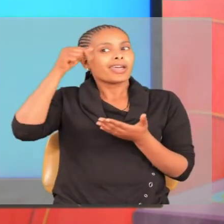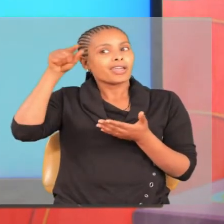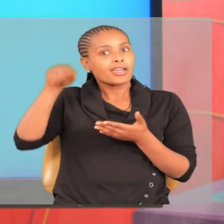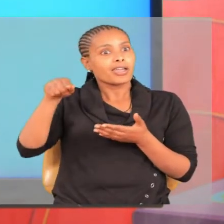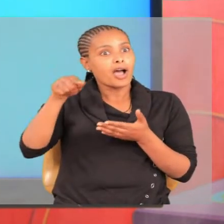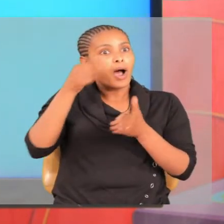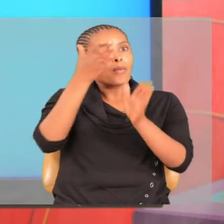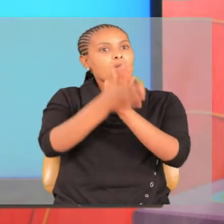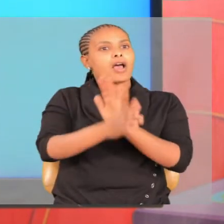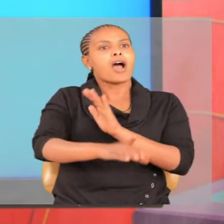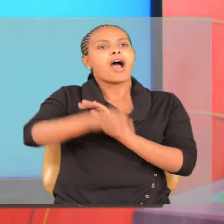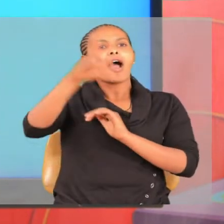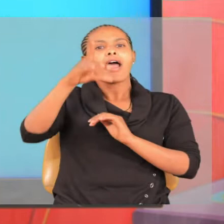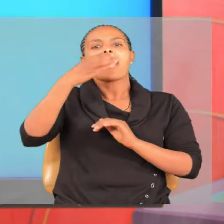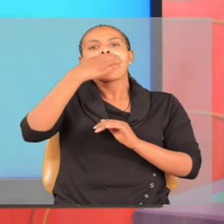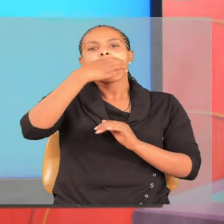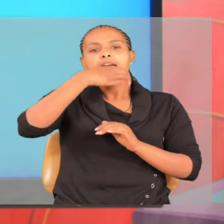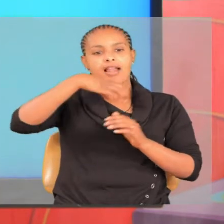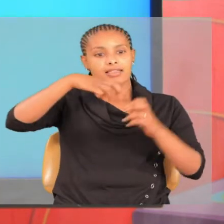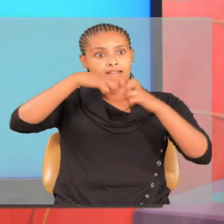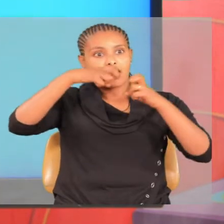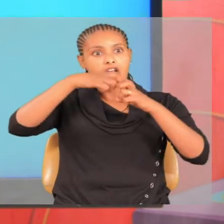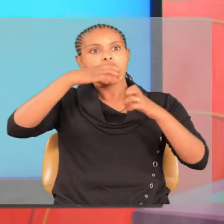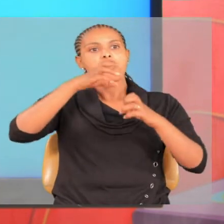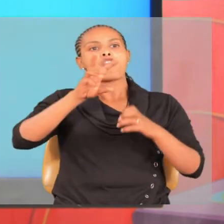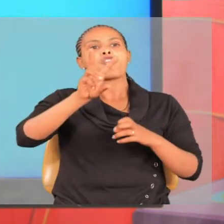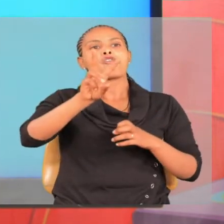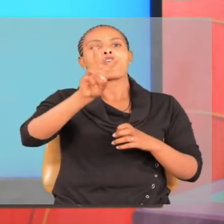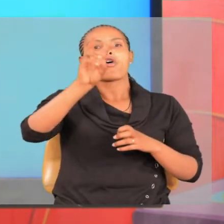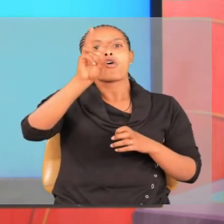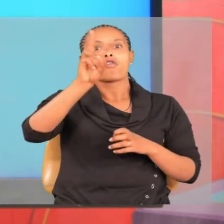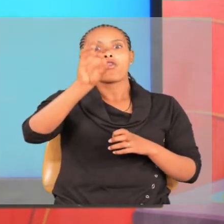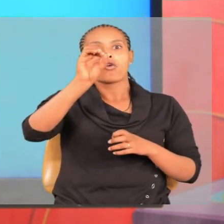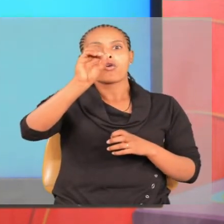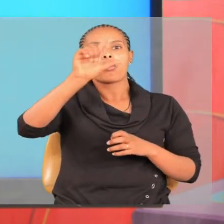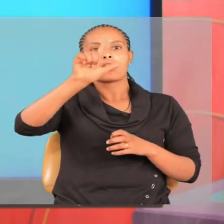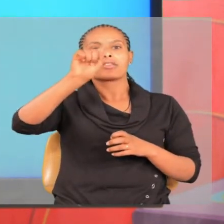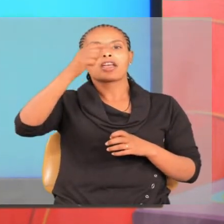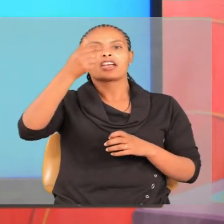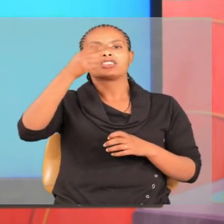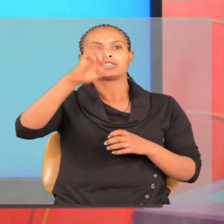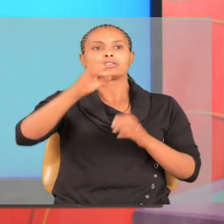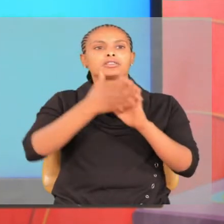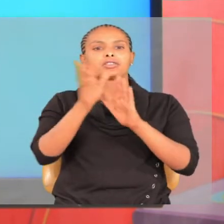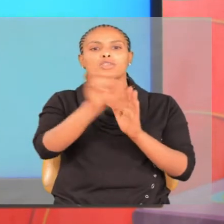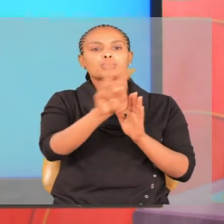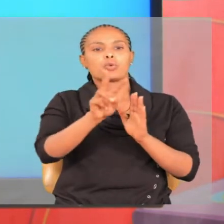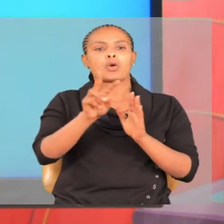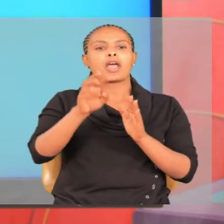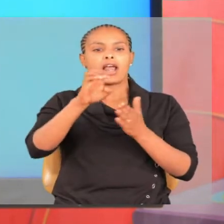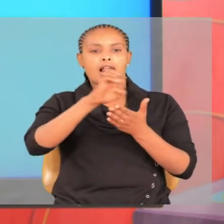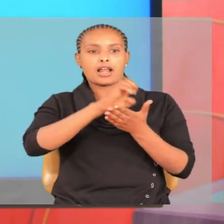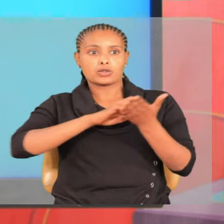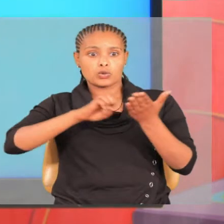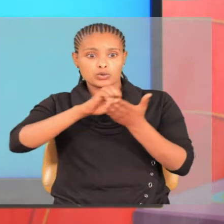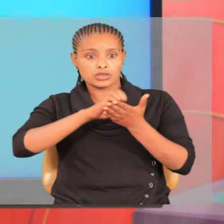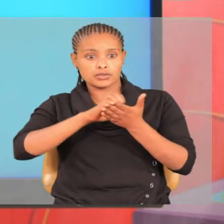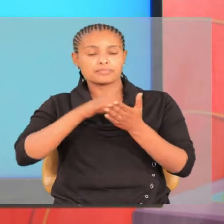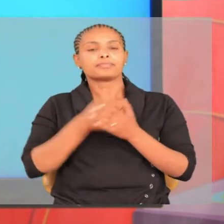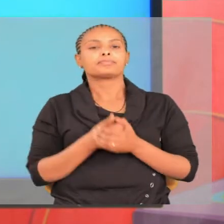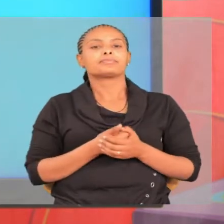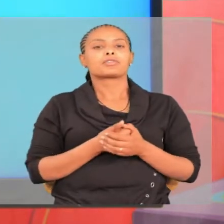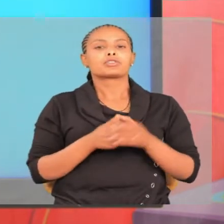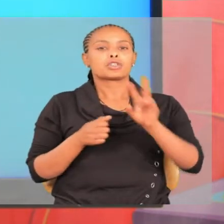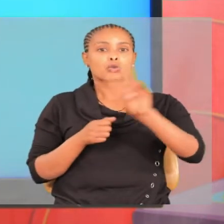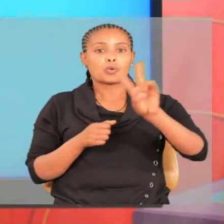a high electrical voltage between the two electrodes at either end.